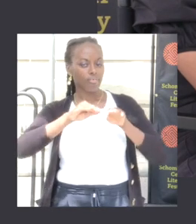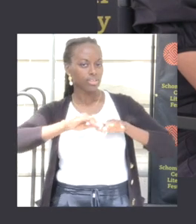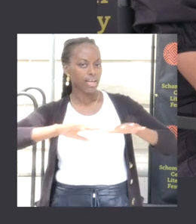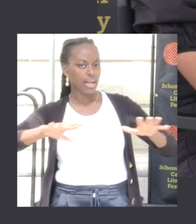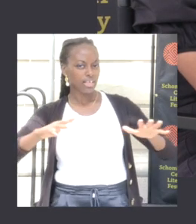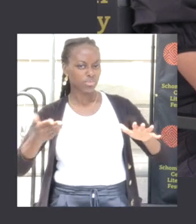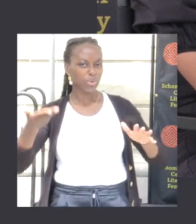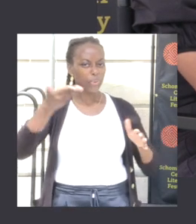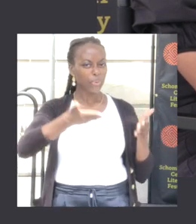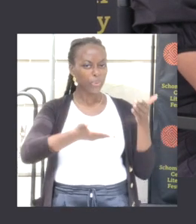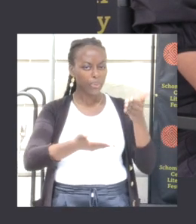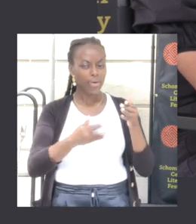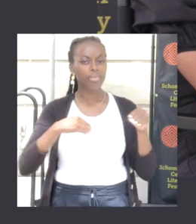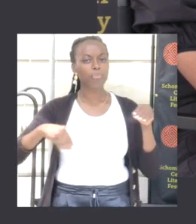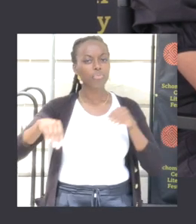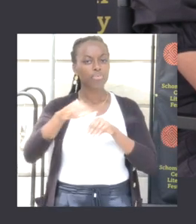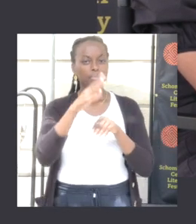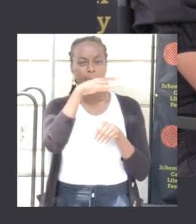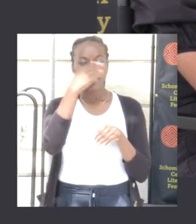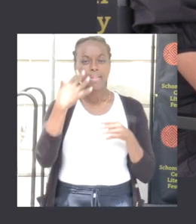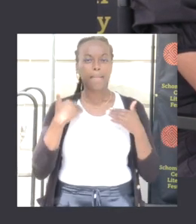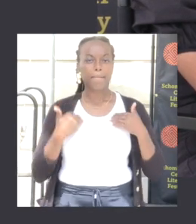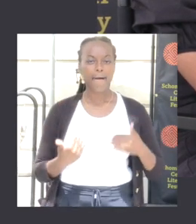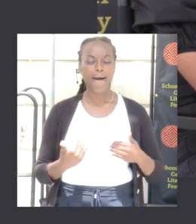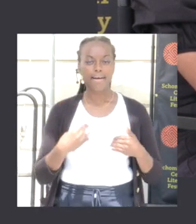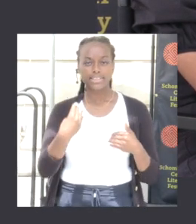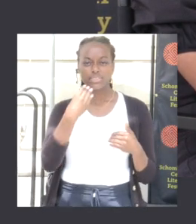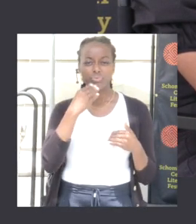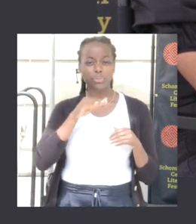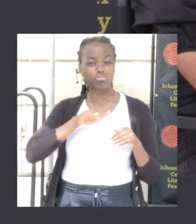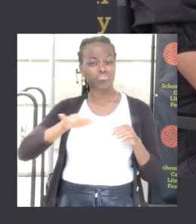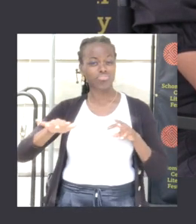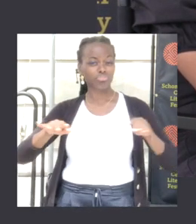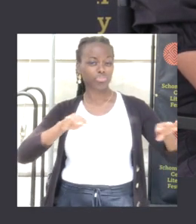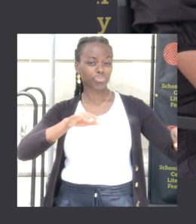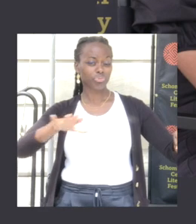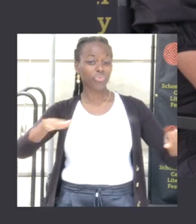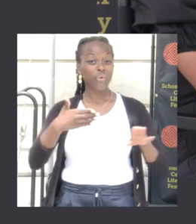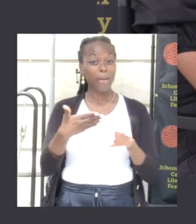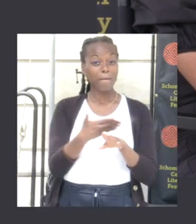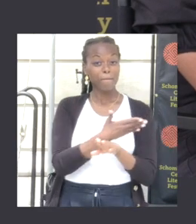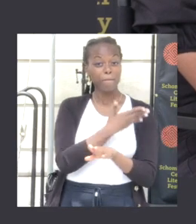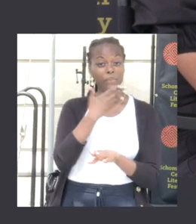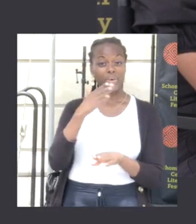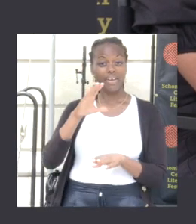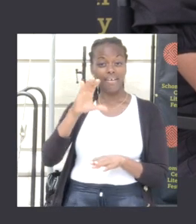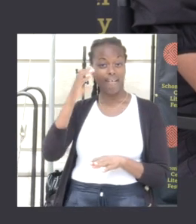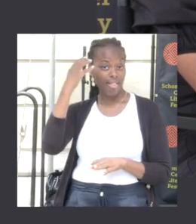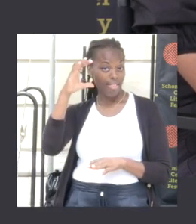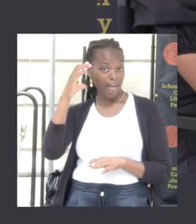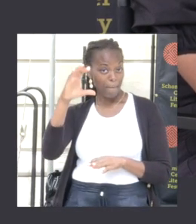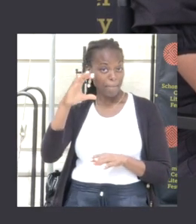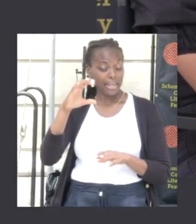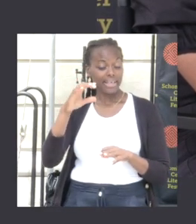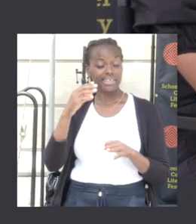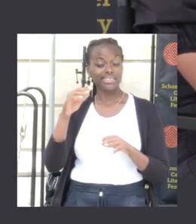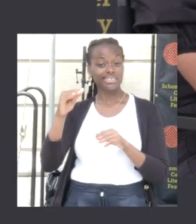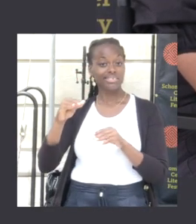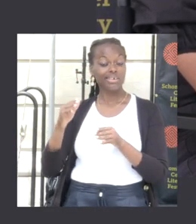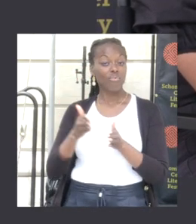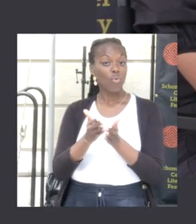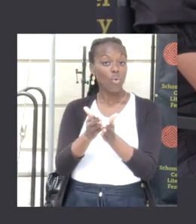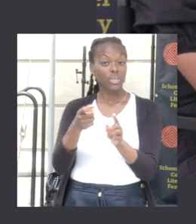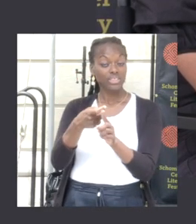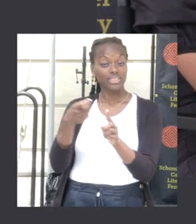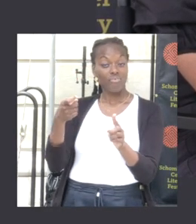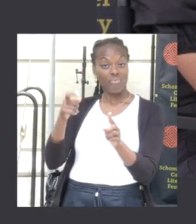movement of black bodies and black food far and wide, from pre-Columbian voyages out of Africa to the violent dislocations of the transatlantic